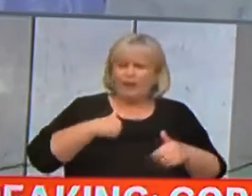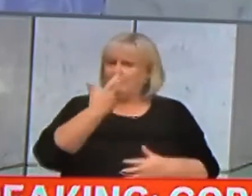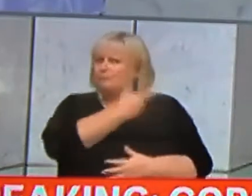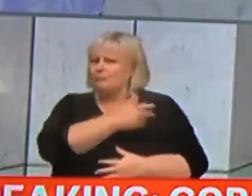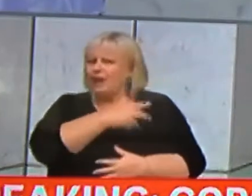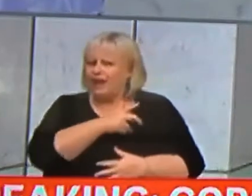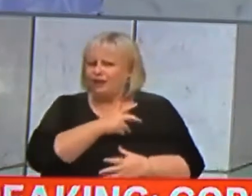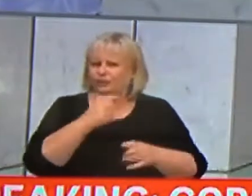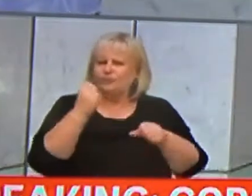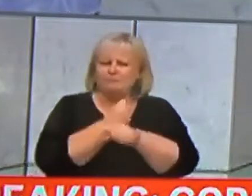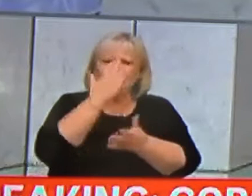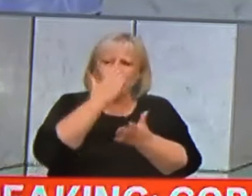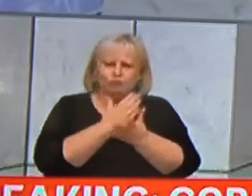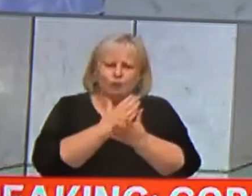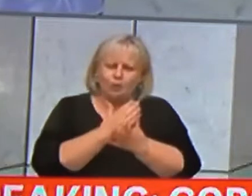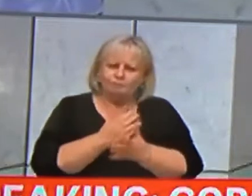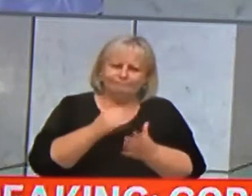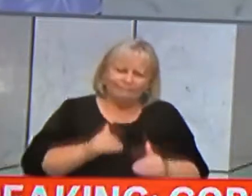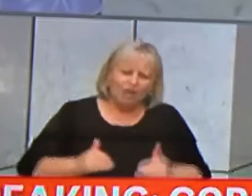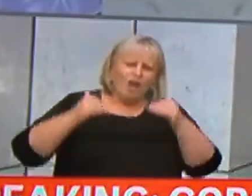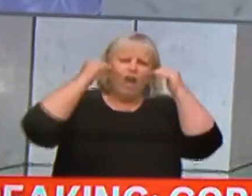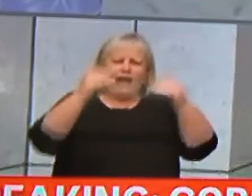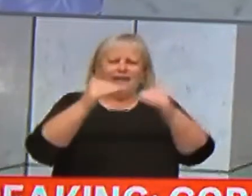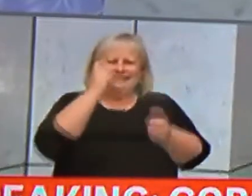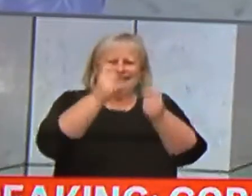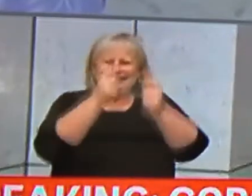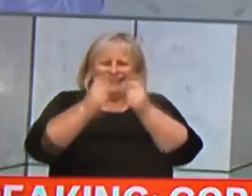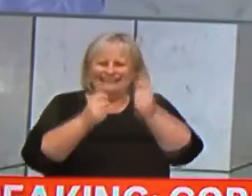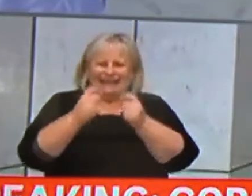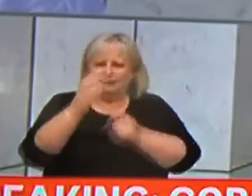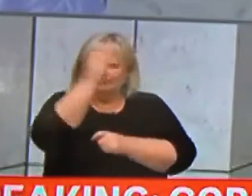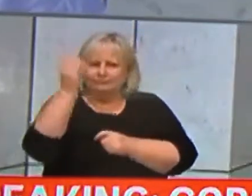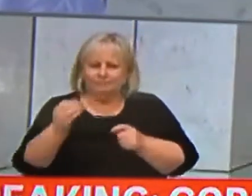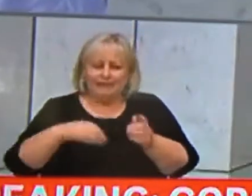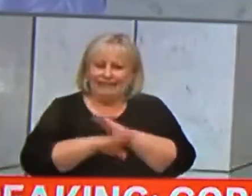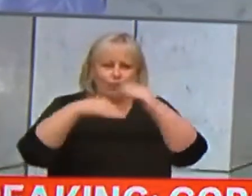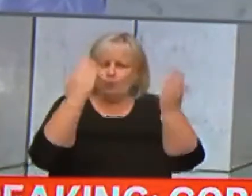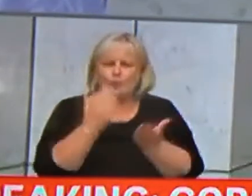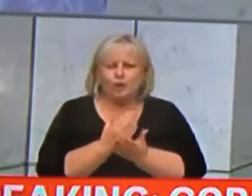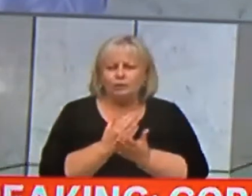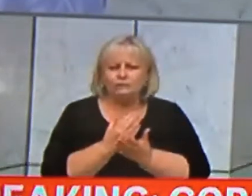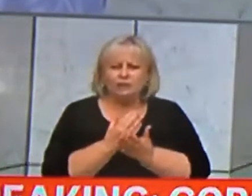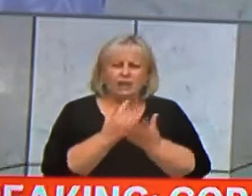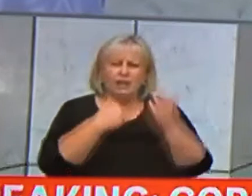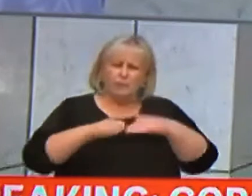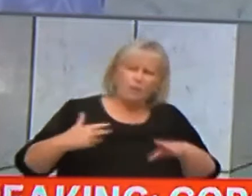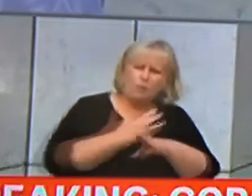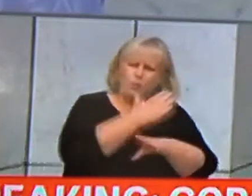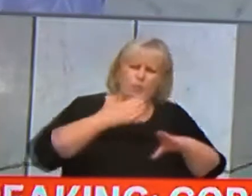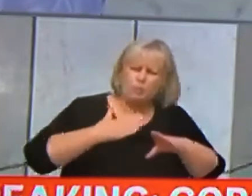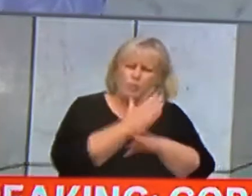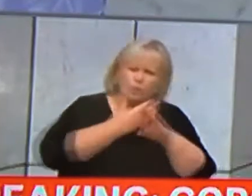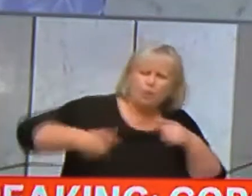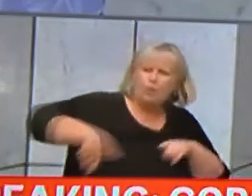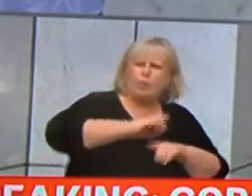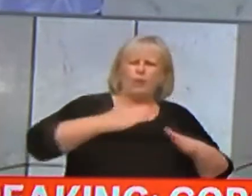we've ensured that we have the highest testing rate, it would seem, in the world today, and the efforts that have been done by our health and medical